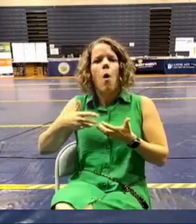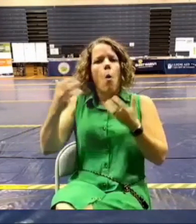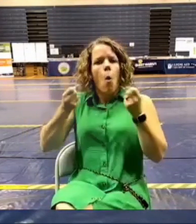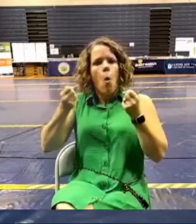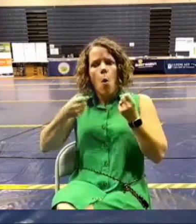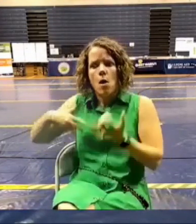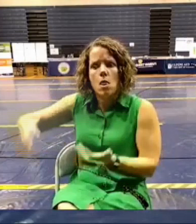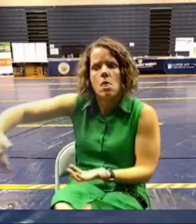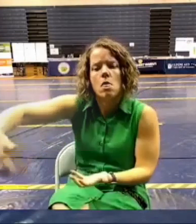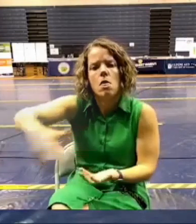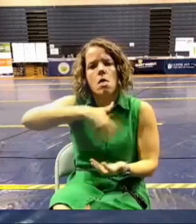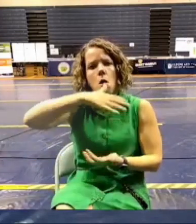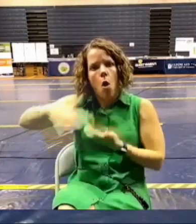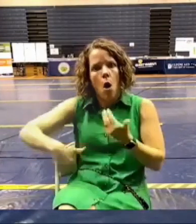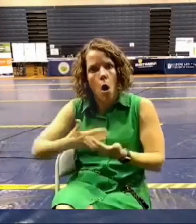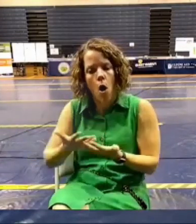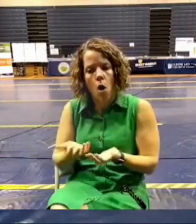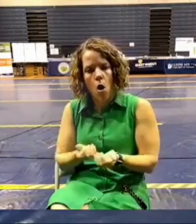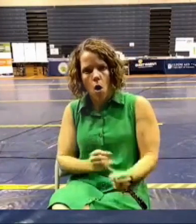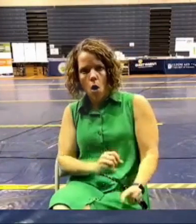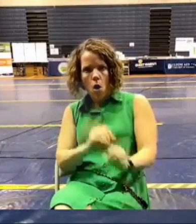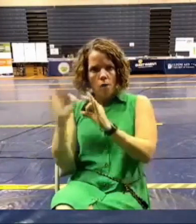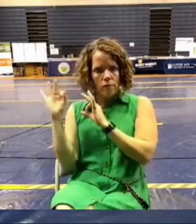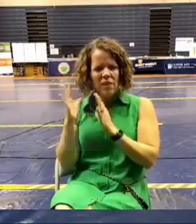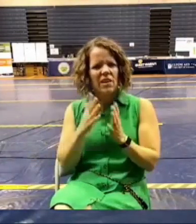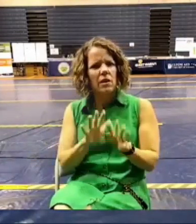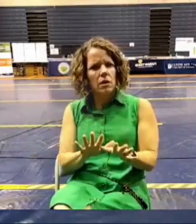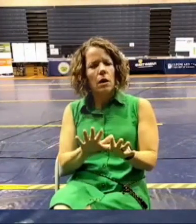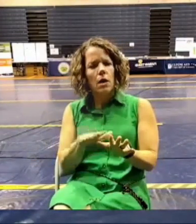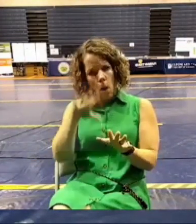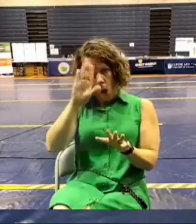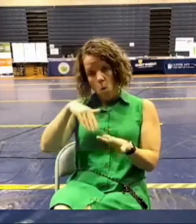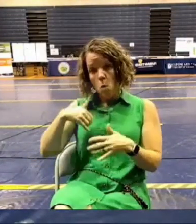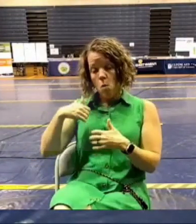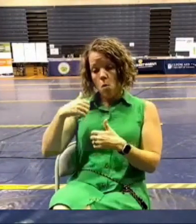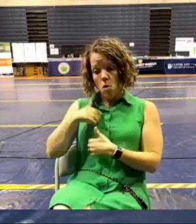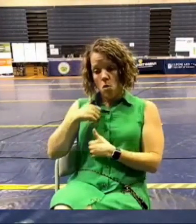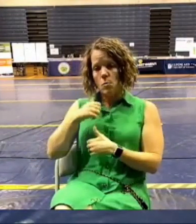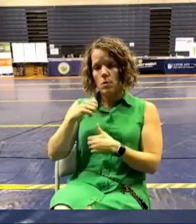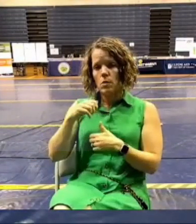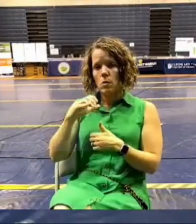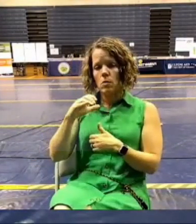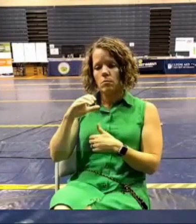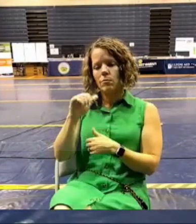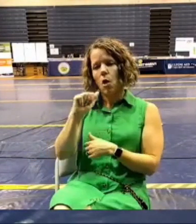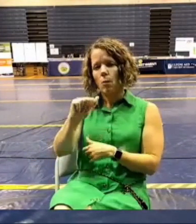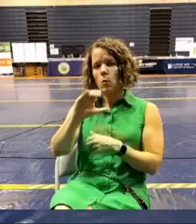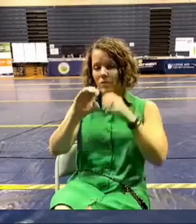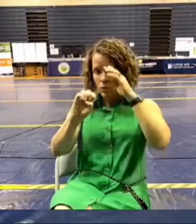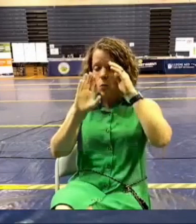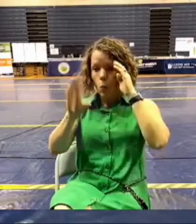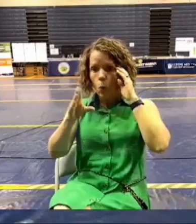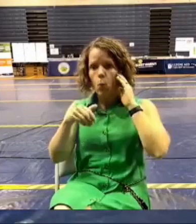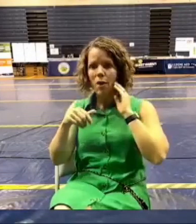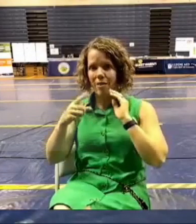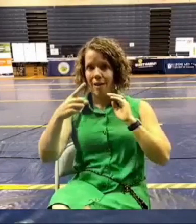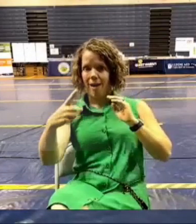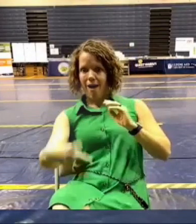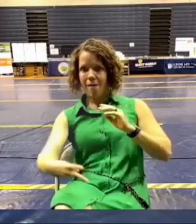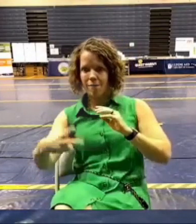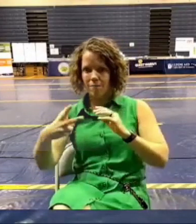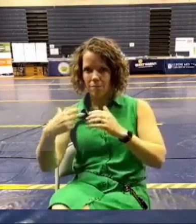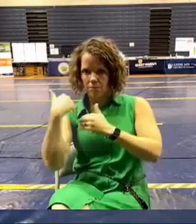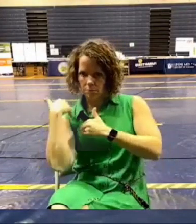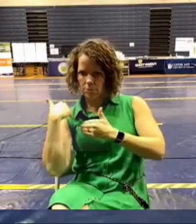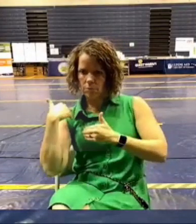that, because I know Army Corps is going to put back half, and then the other half is the responsible of the homeowners, right? So I